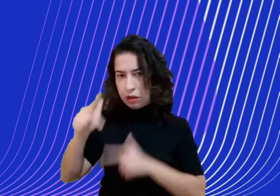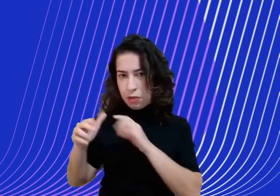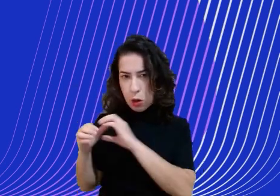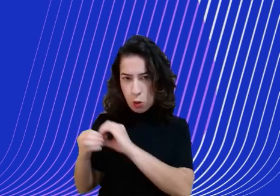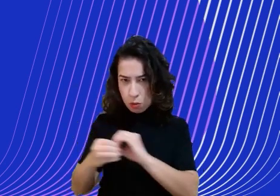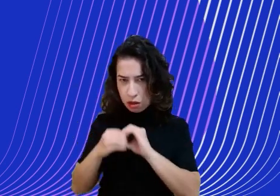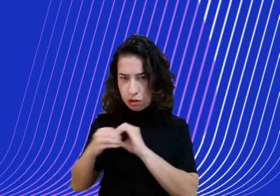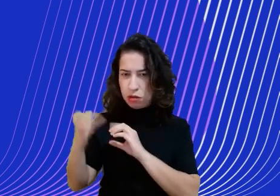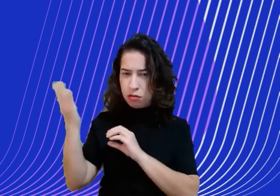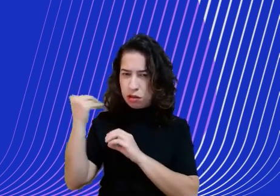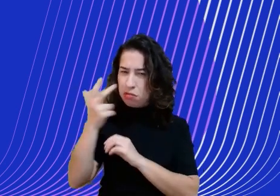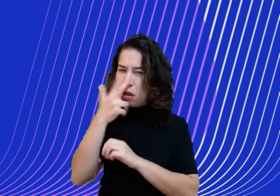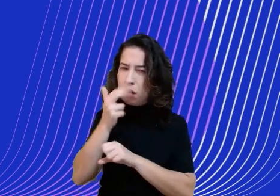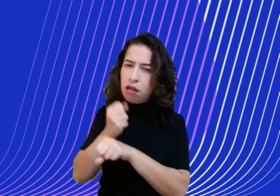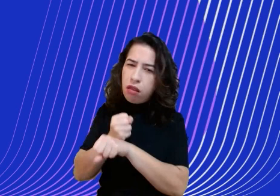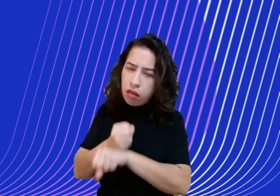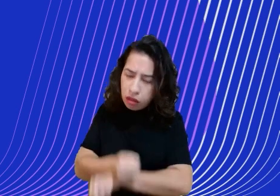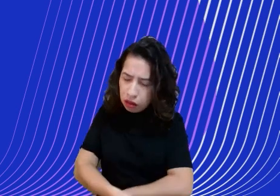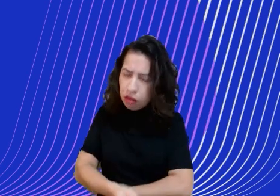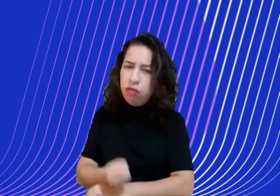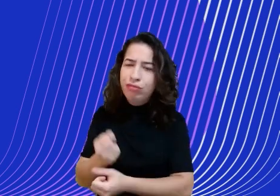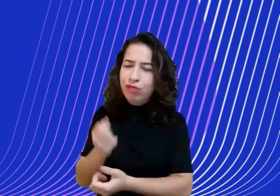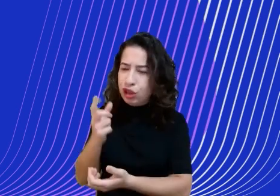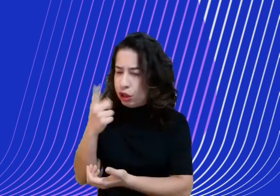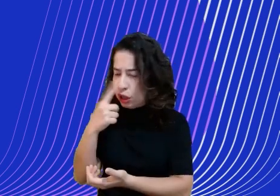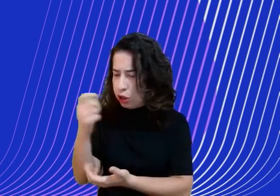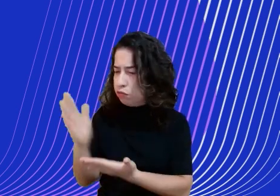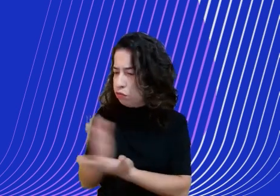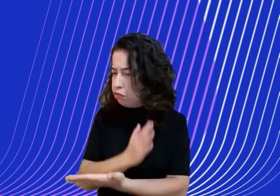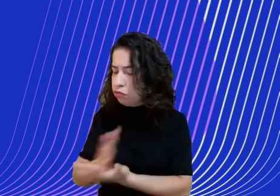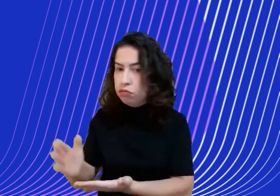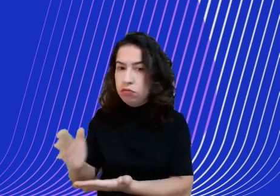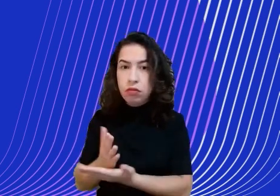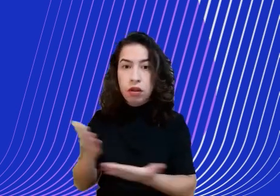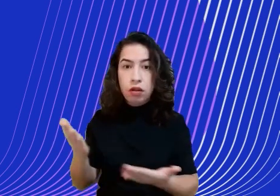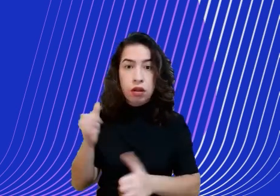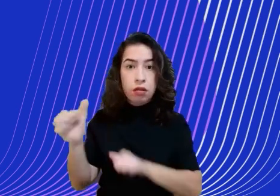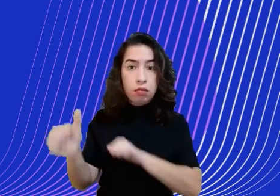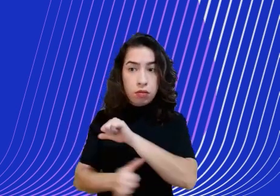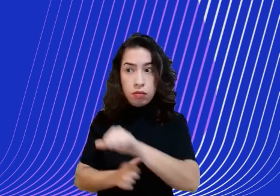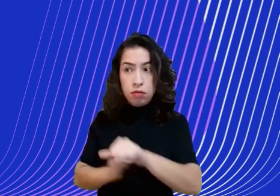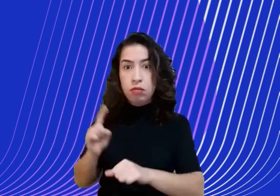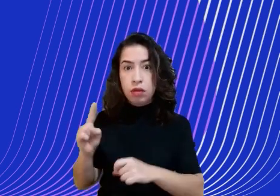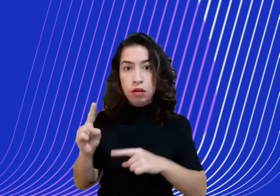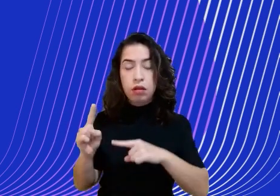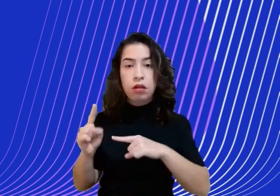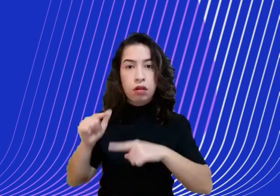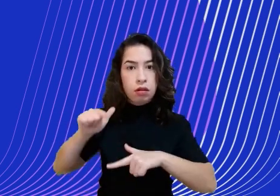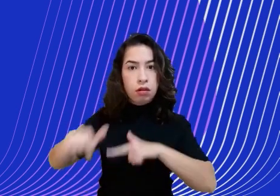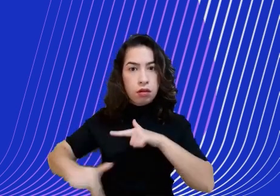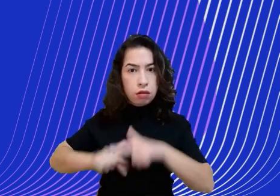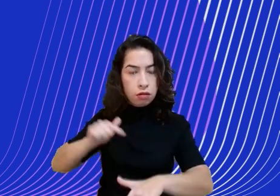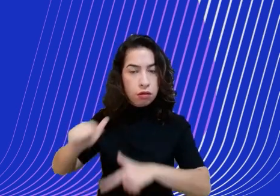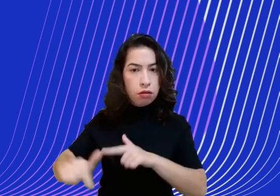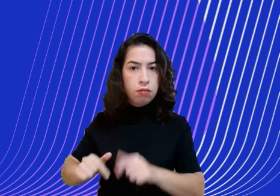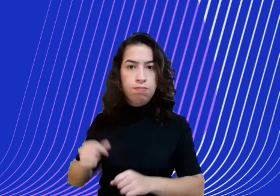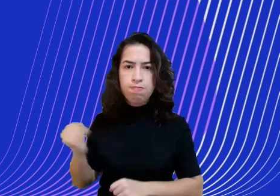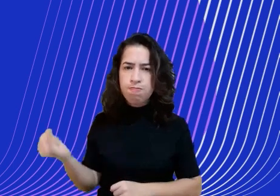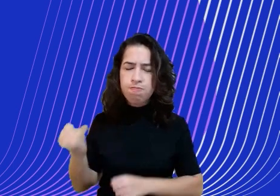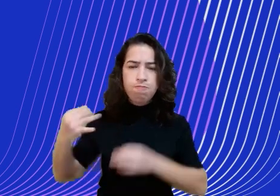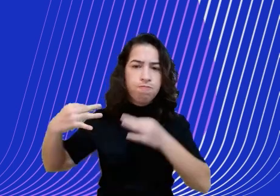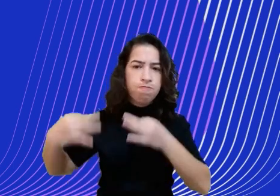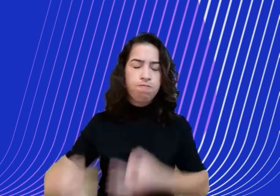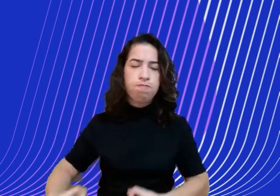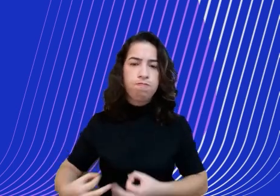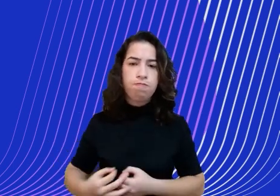slaves because they were not paid for separating the garbage, now they have a fee and they can